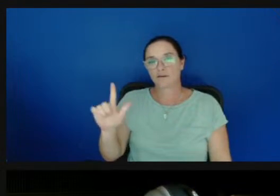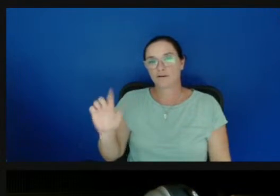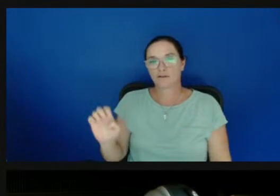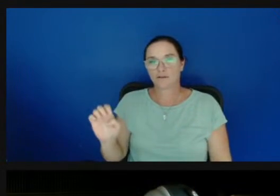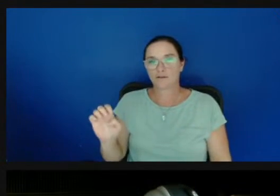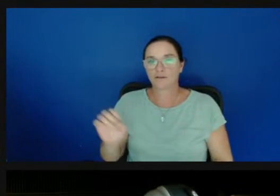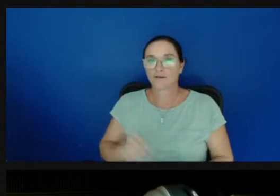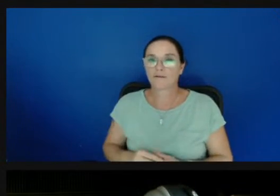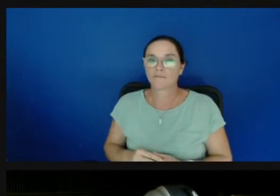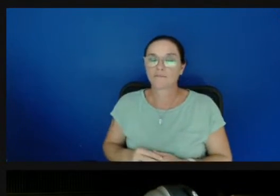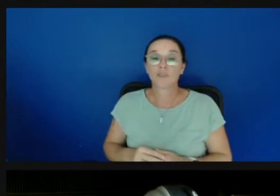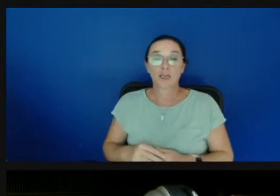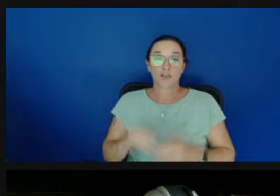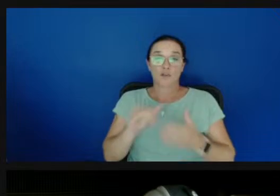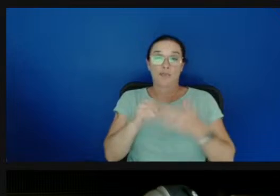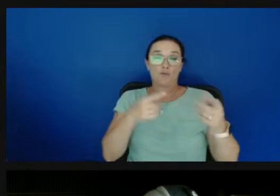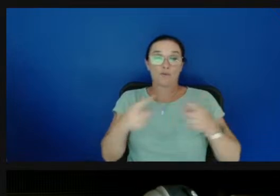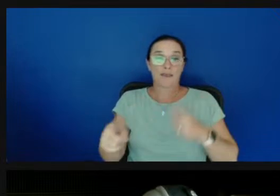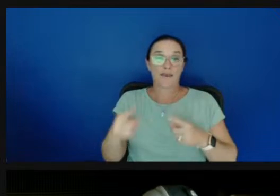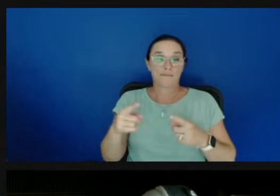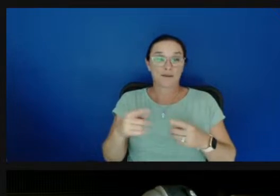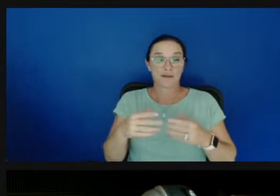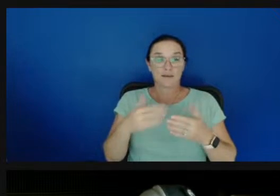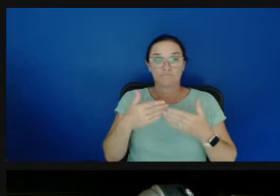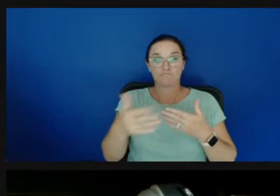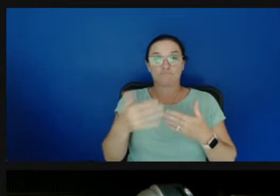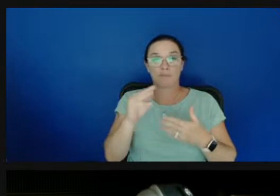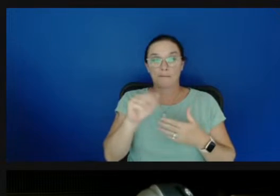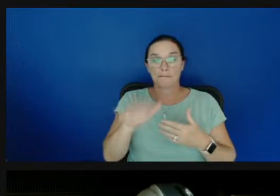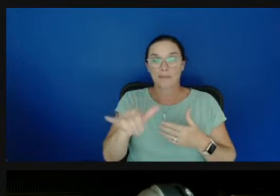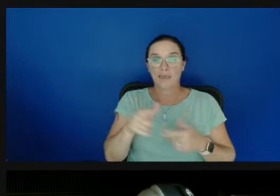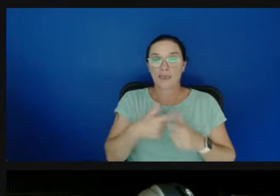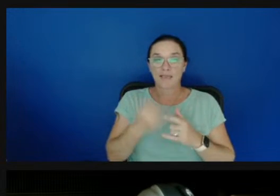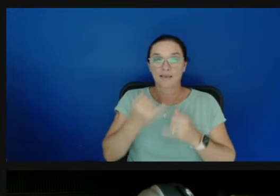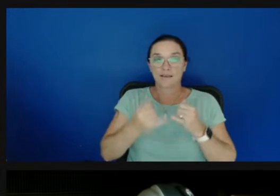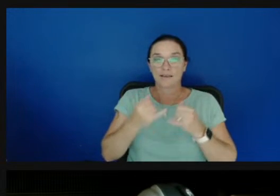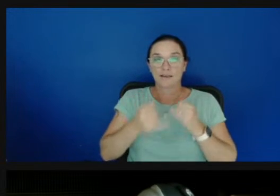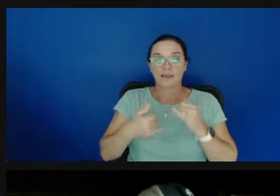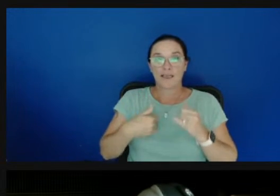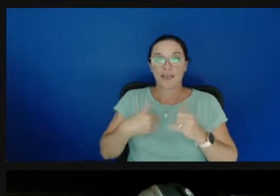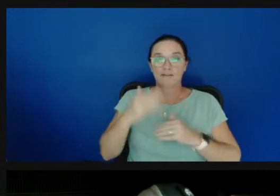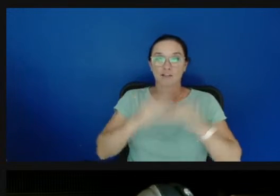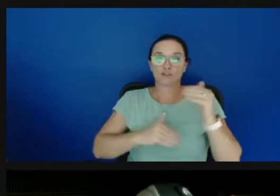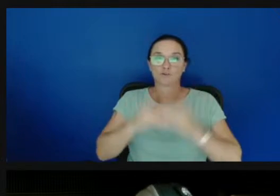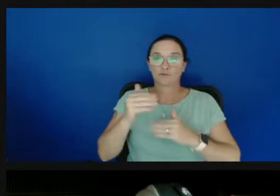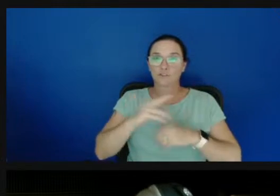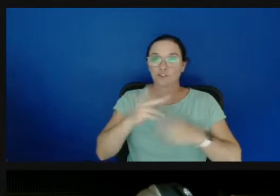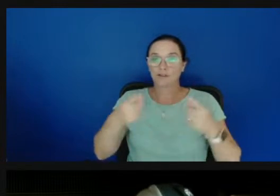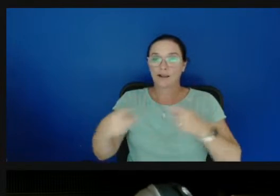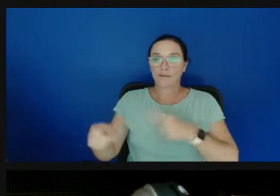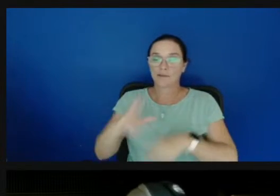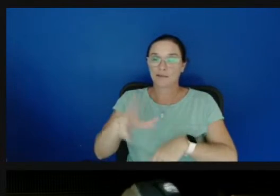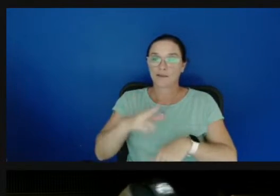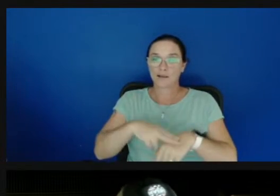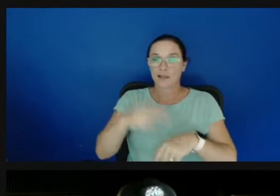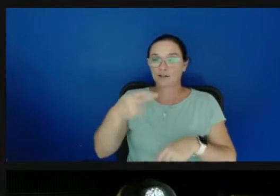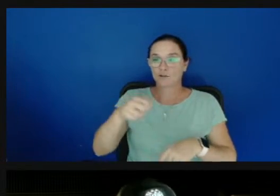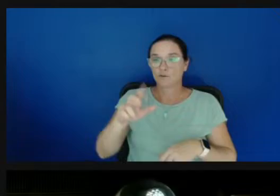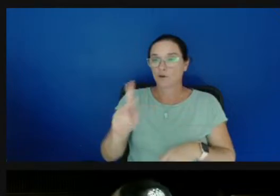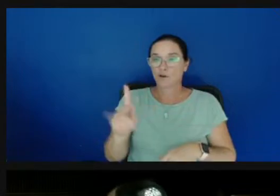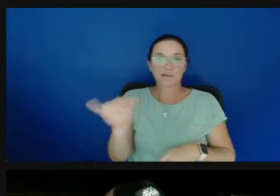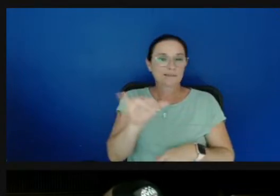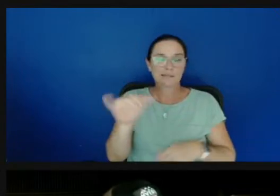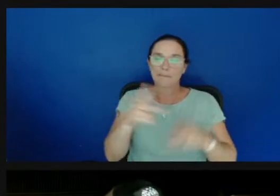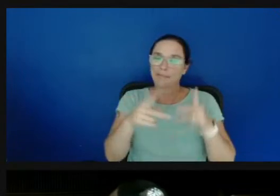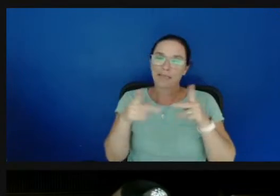on your community events. And finally, there's still construction happening in National Park in the usual places that